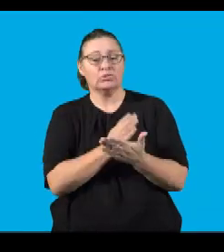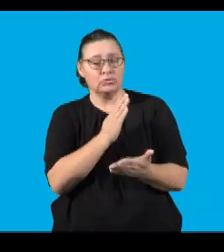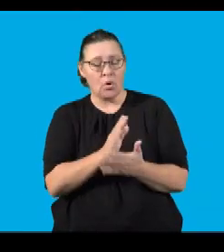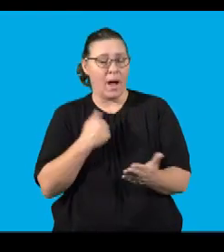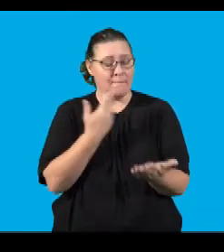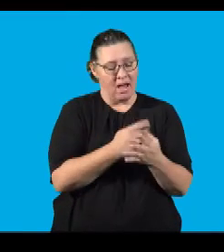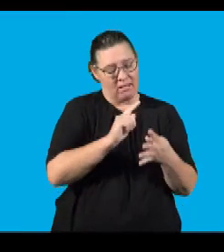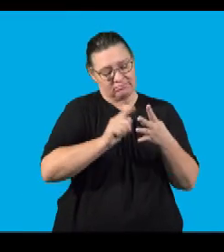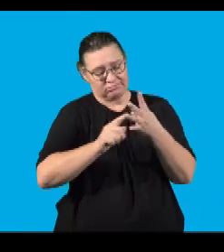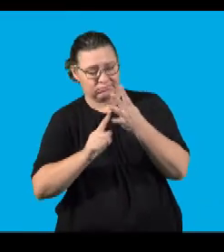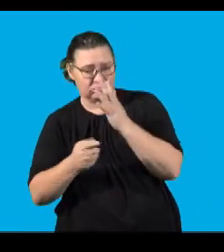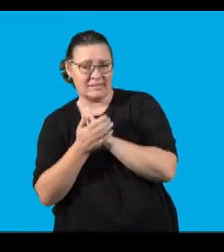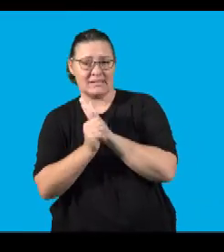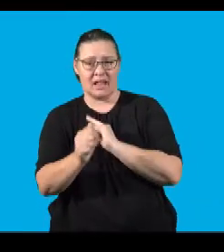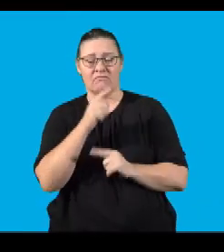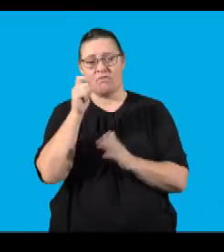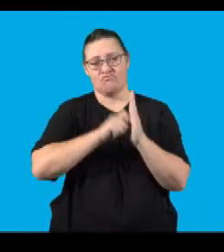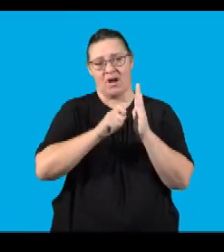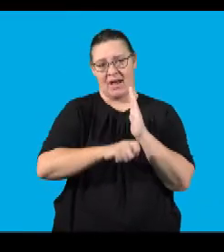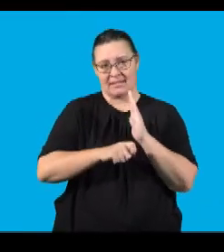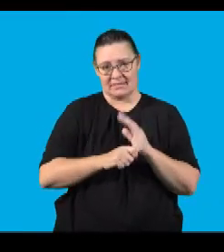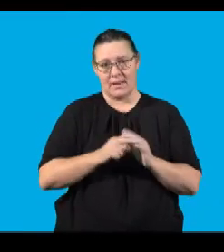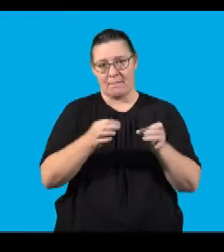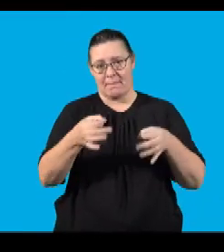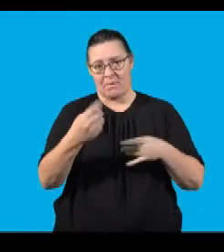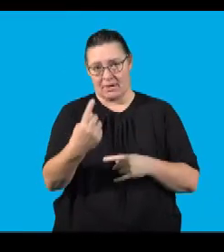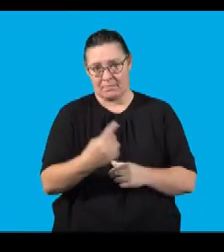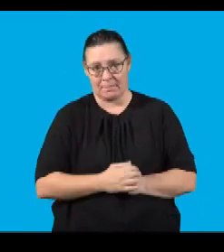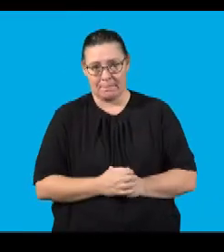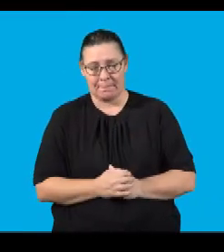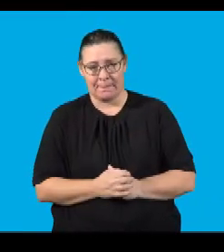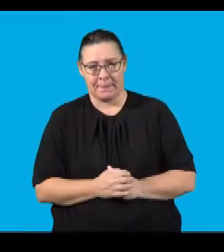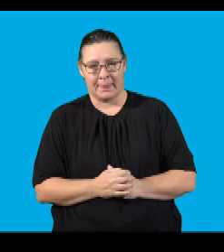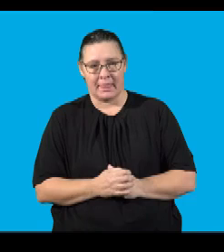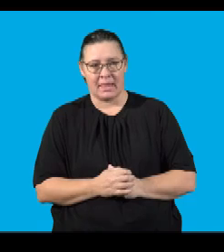sure that you apply all of these skills while you are writing.